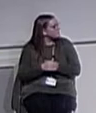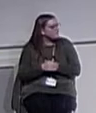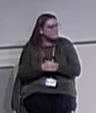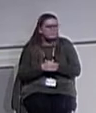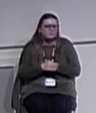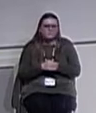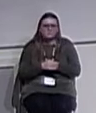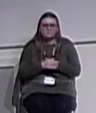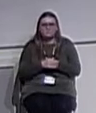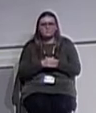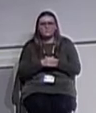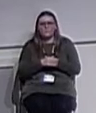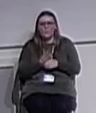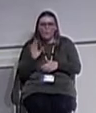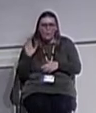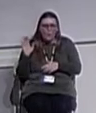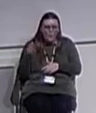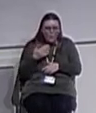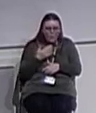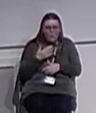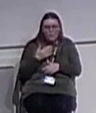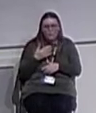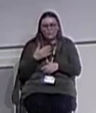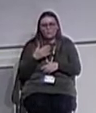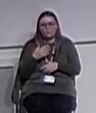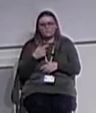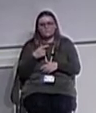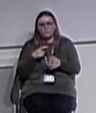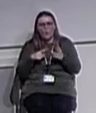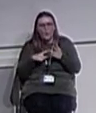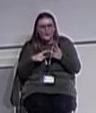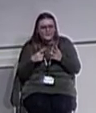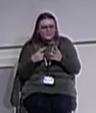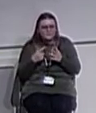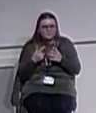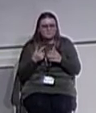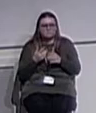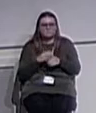all organisms, can track the passage of time using